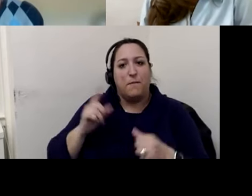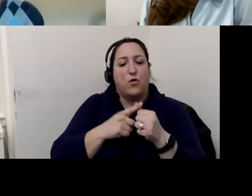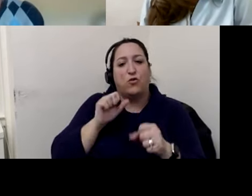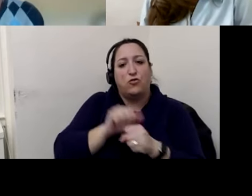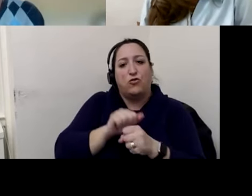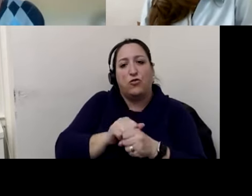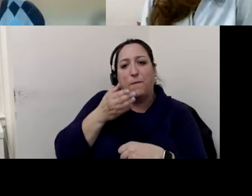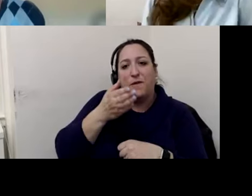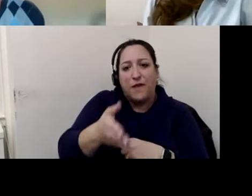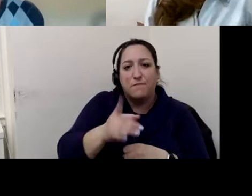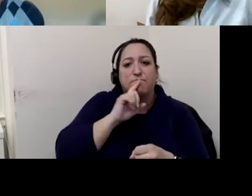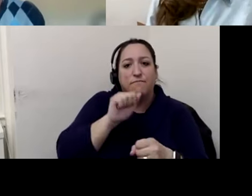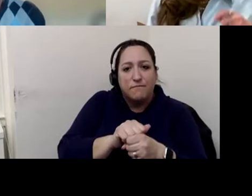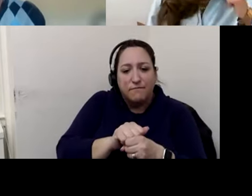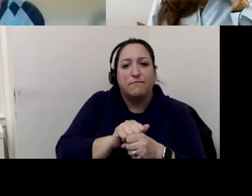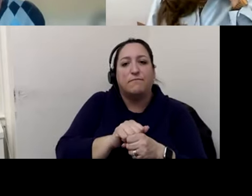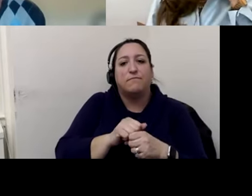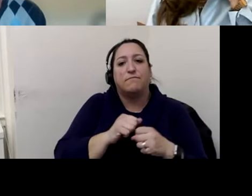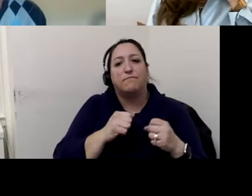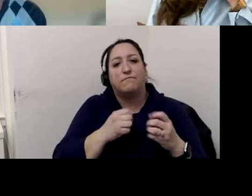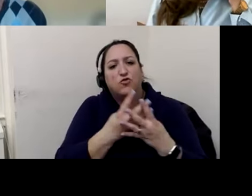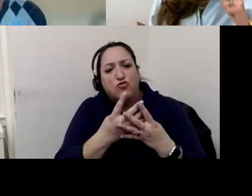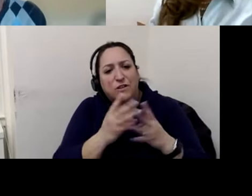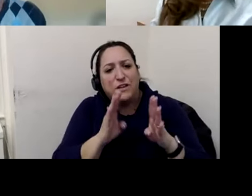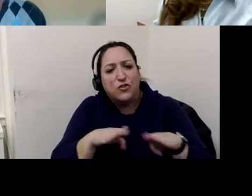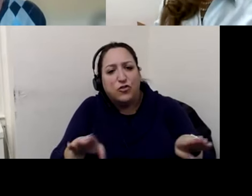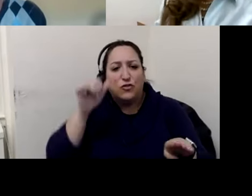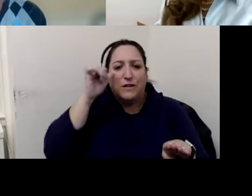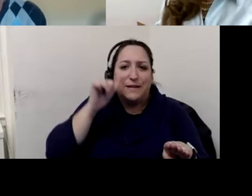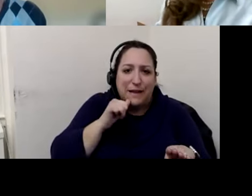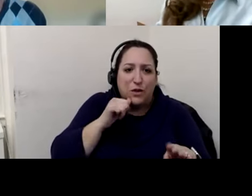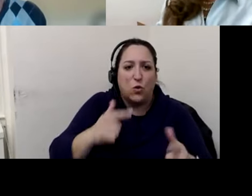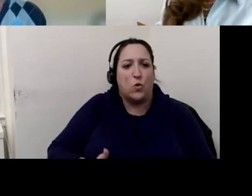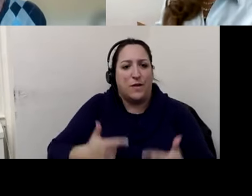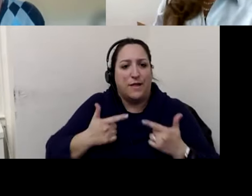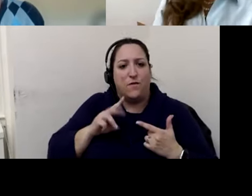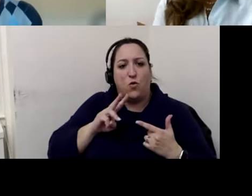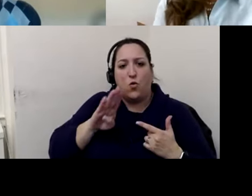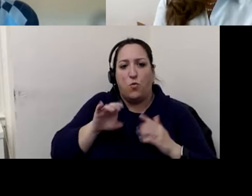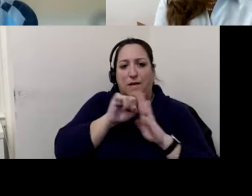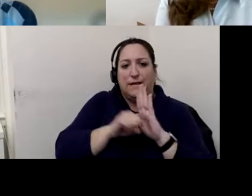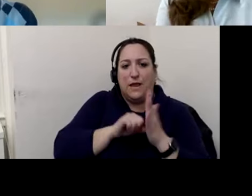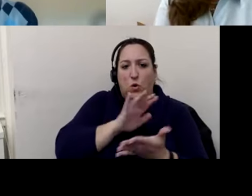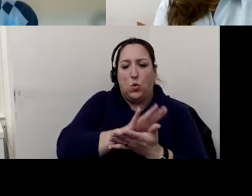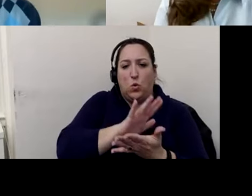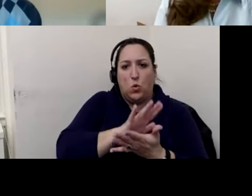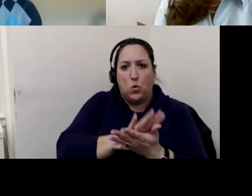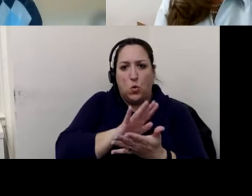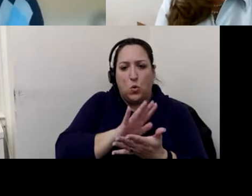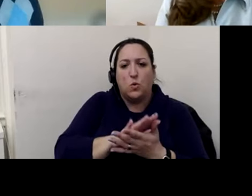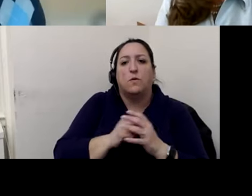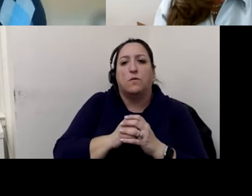there was to actually go screen children and adults who were living at the Willowbrook State School for